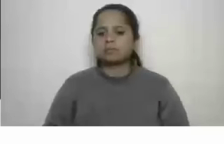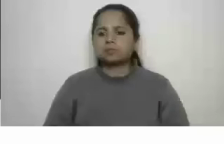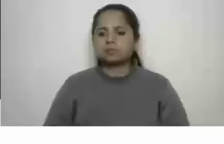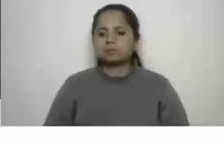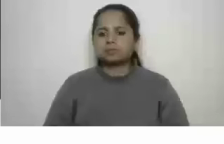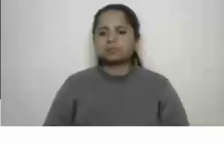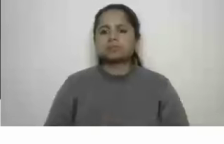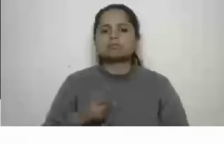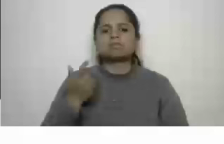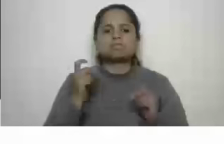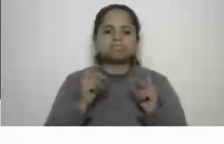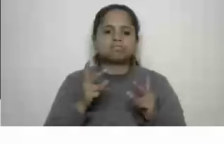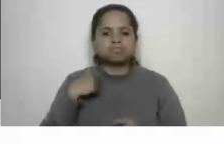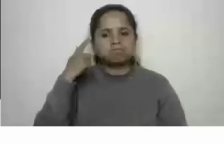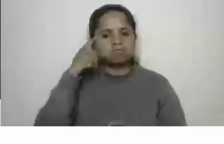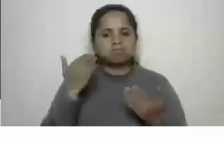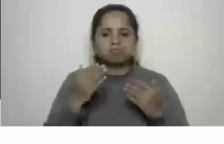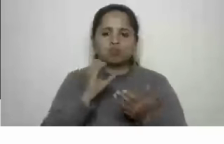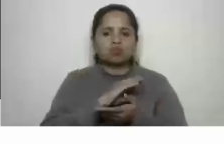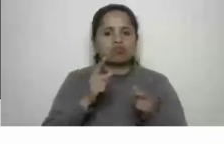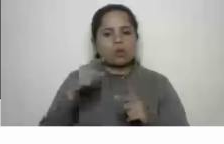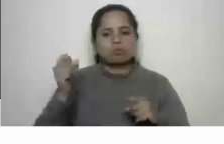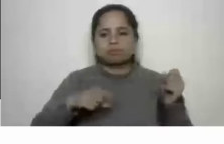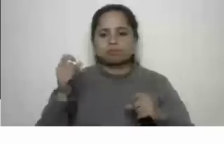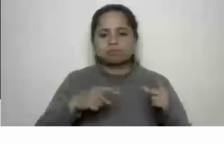Okay, in that case, I guess we'll have to go with the chat box.